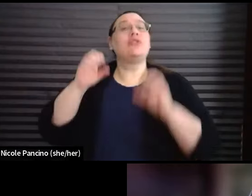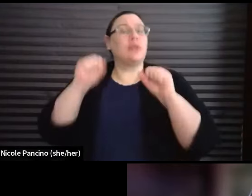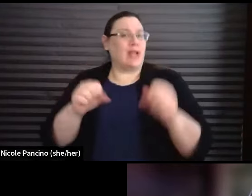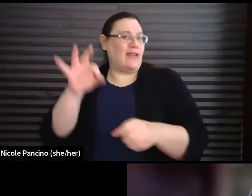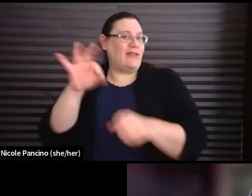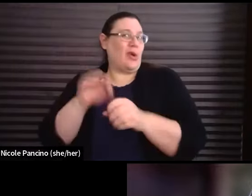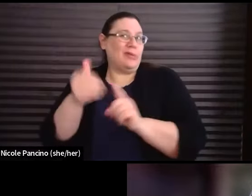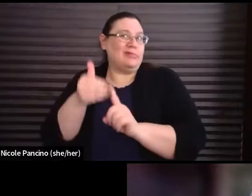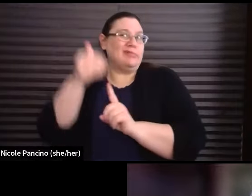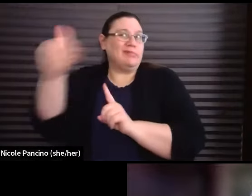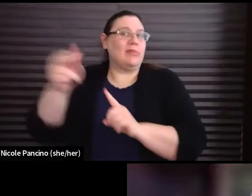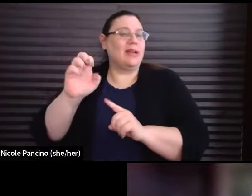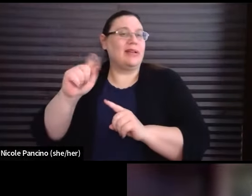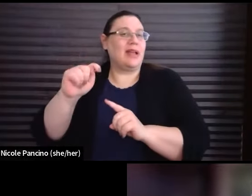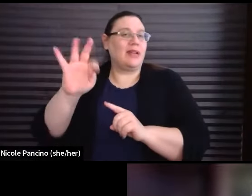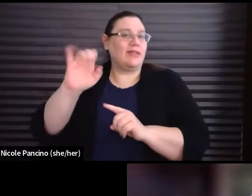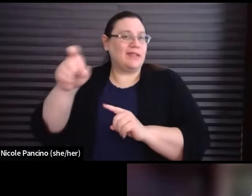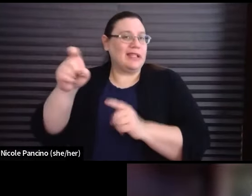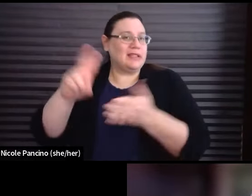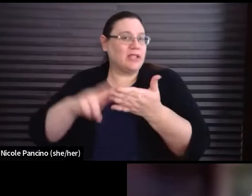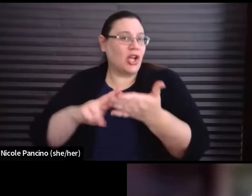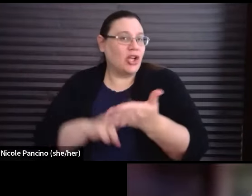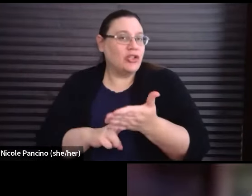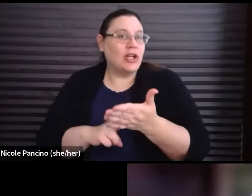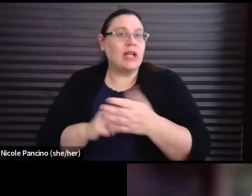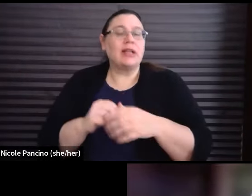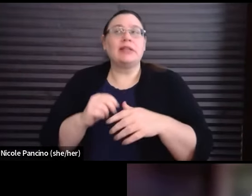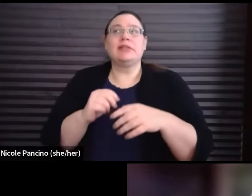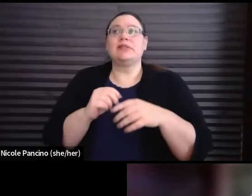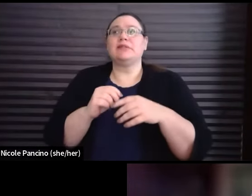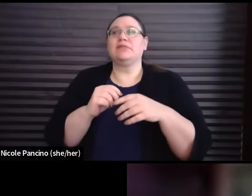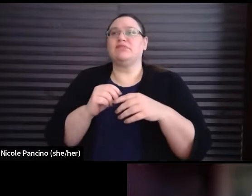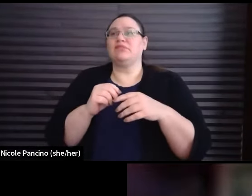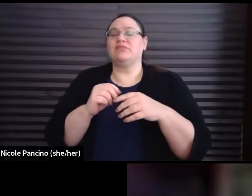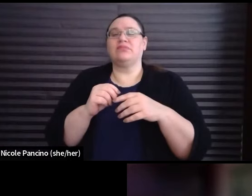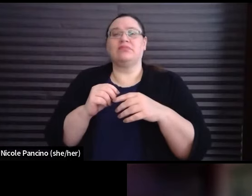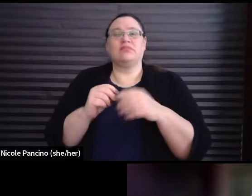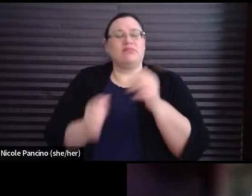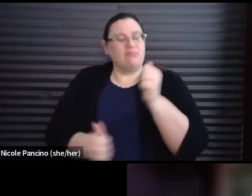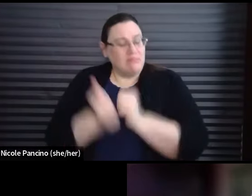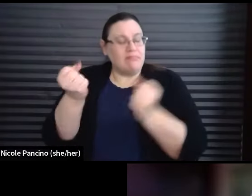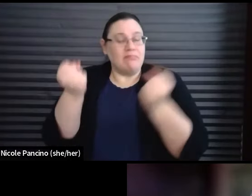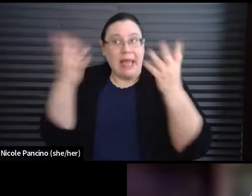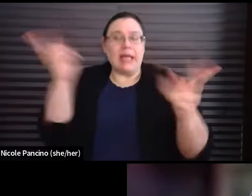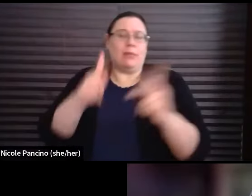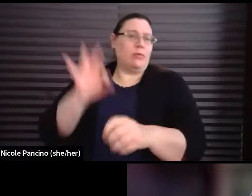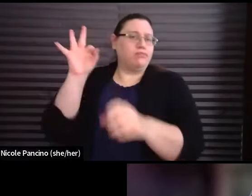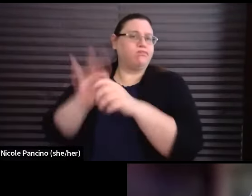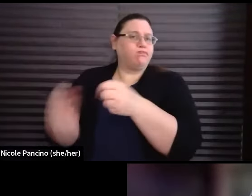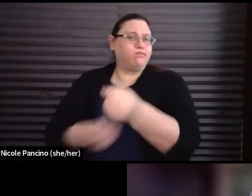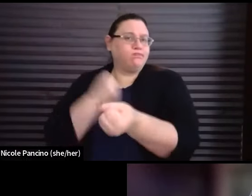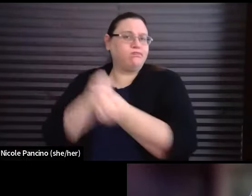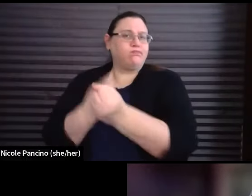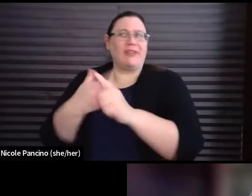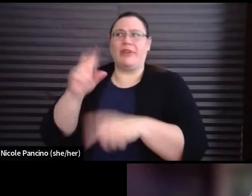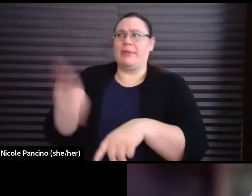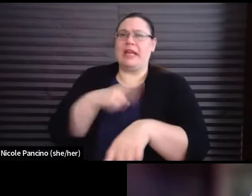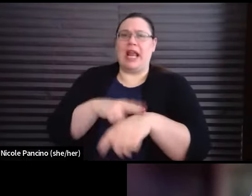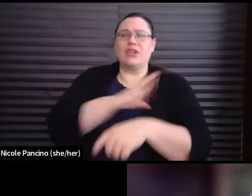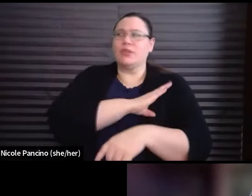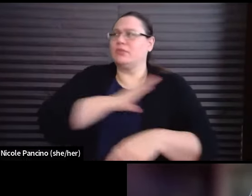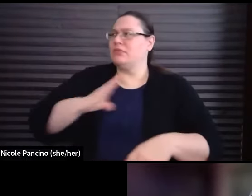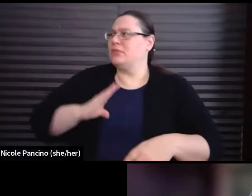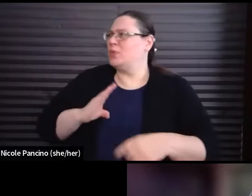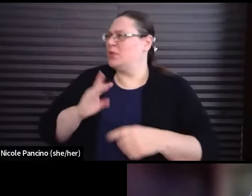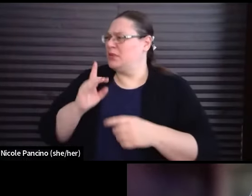Netflix contract that was voted overwhelmingly in favor by the national board. I believe